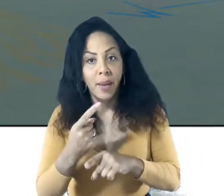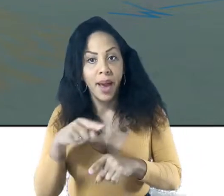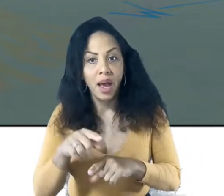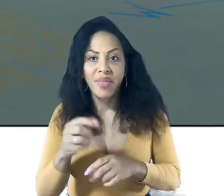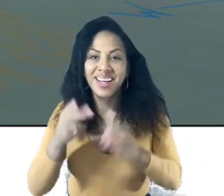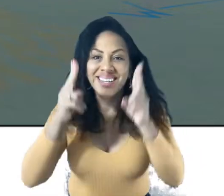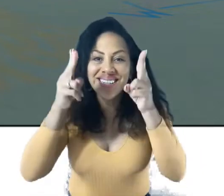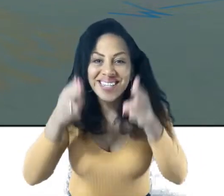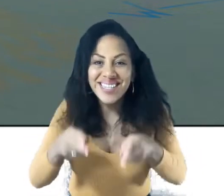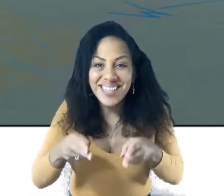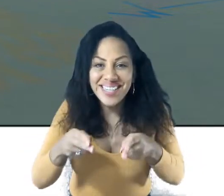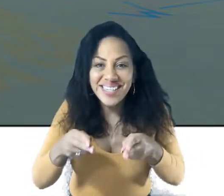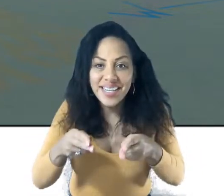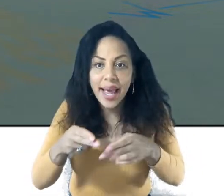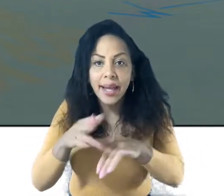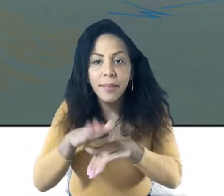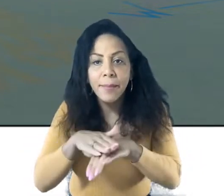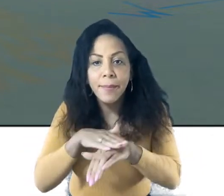about dead dogs,